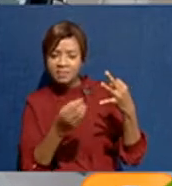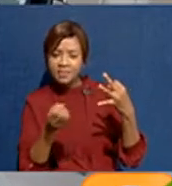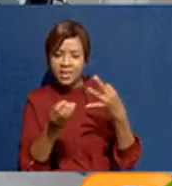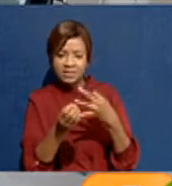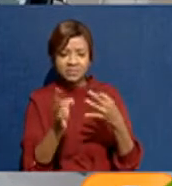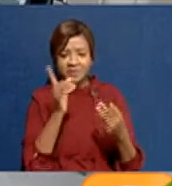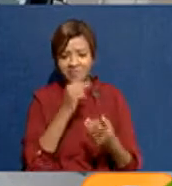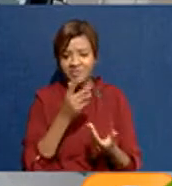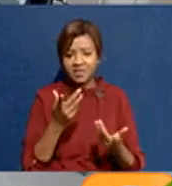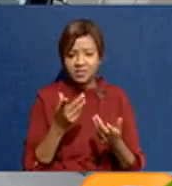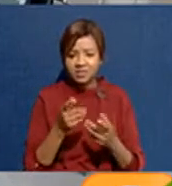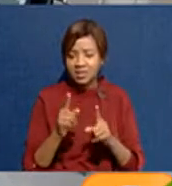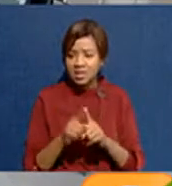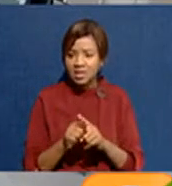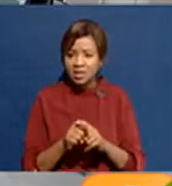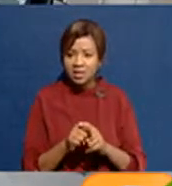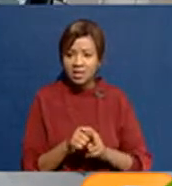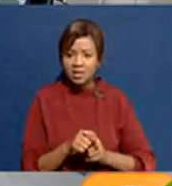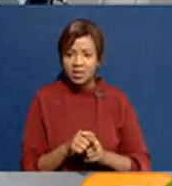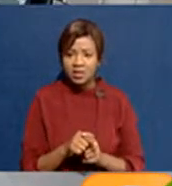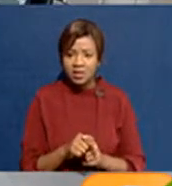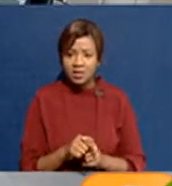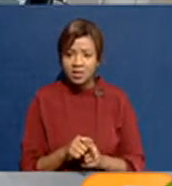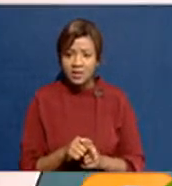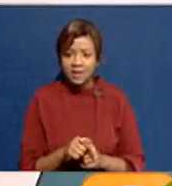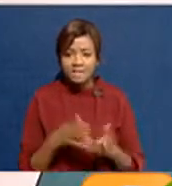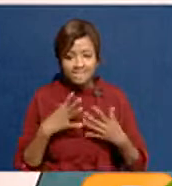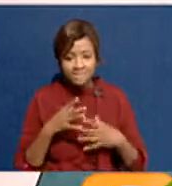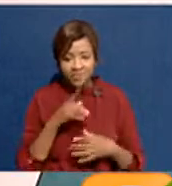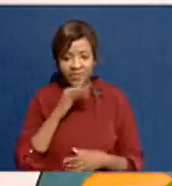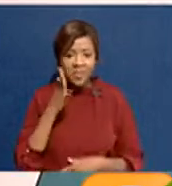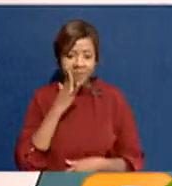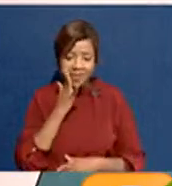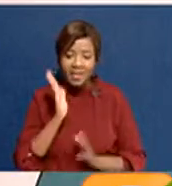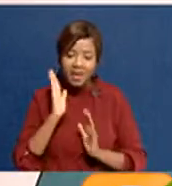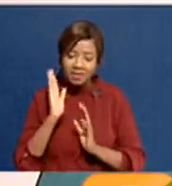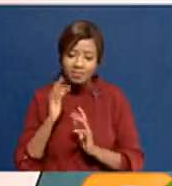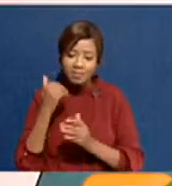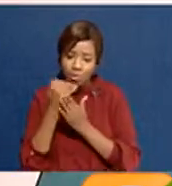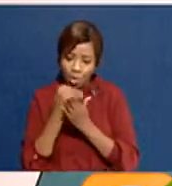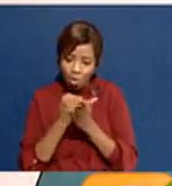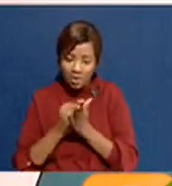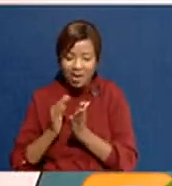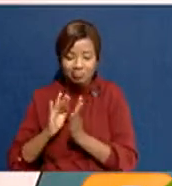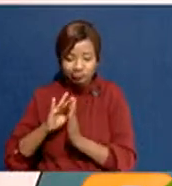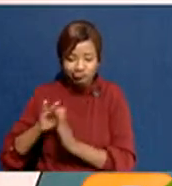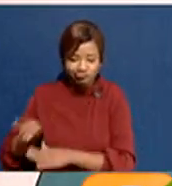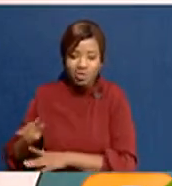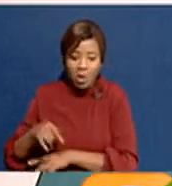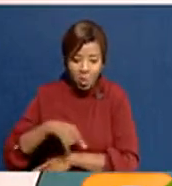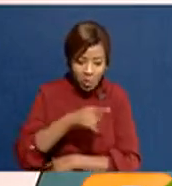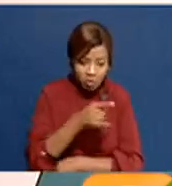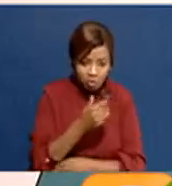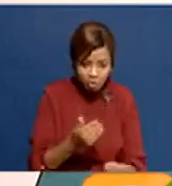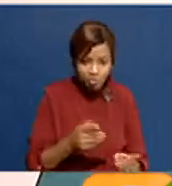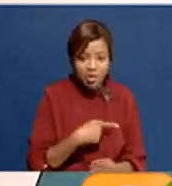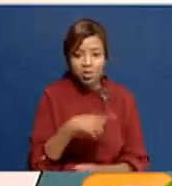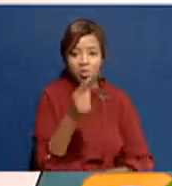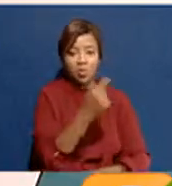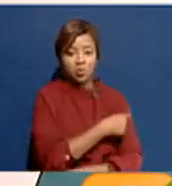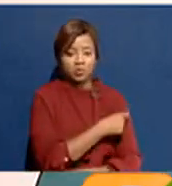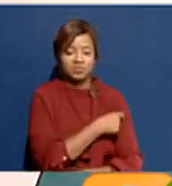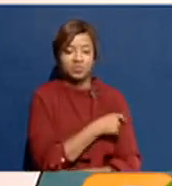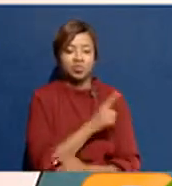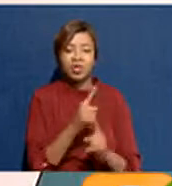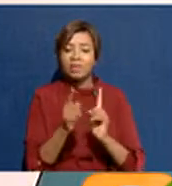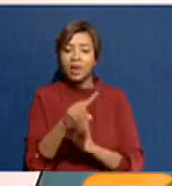even First Lady talked about it, having to take time out of their day to take their children, you know, for instance, for immunization or other health services. I don't know